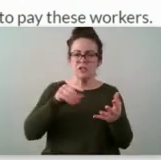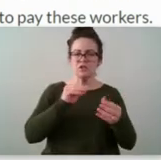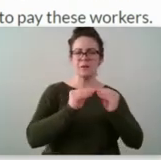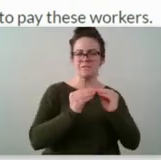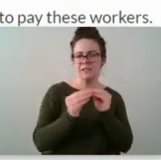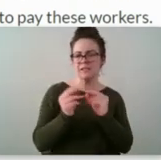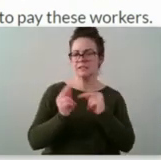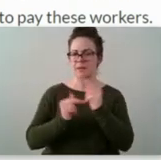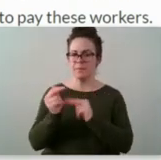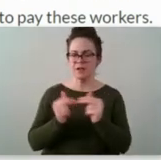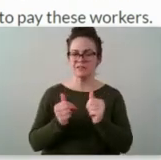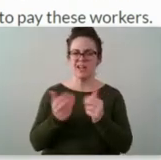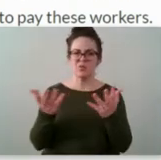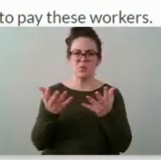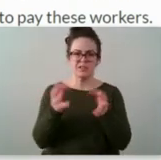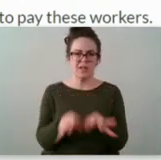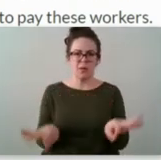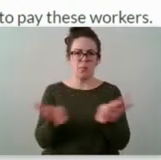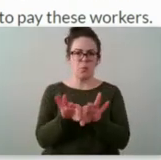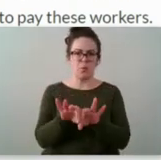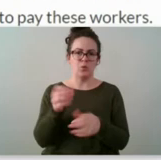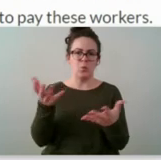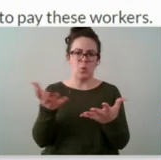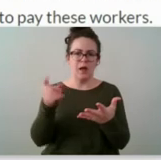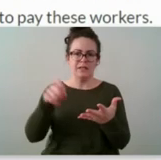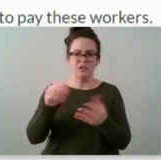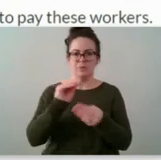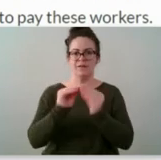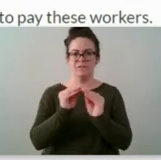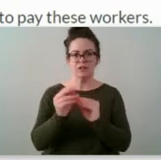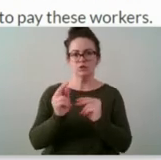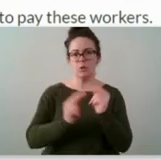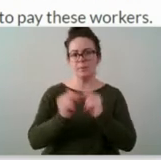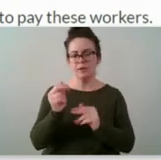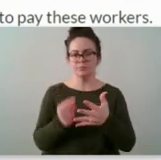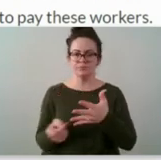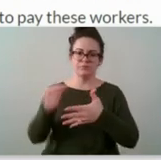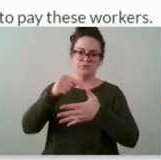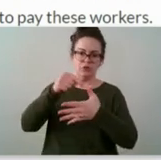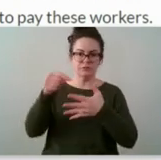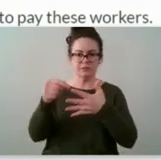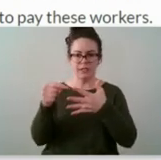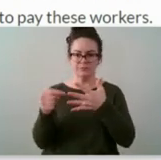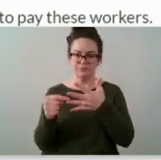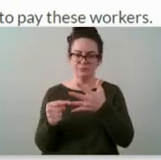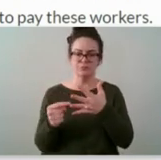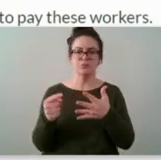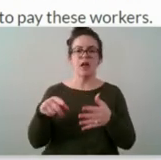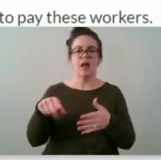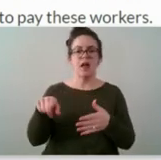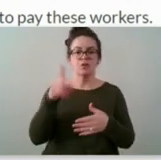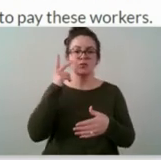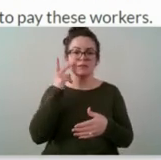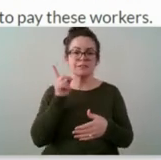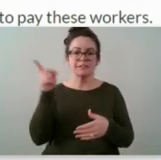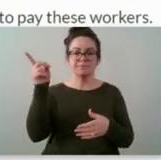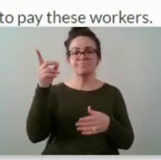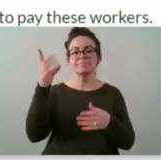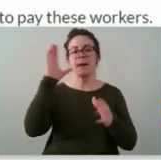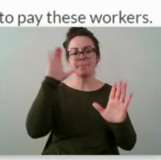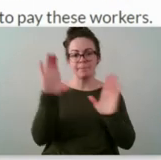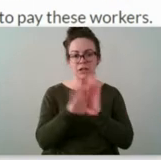it needs to be fixed. Like what needs to be fixed first, what needs to be fixed second. And here you see a picture of some